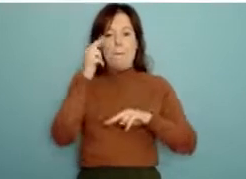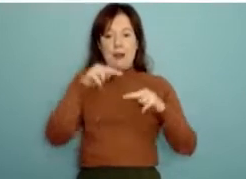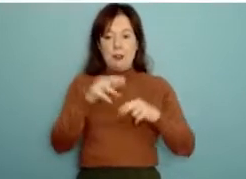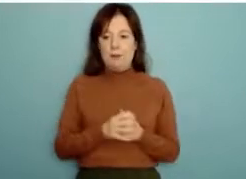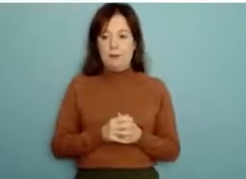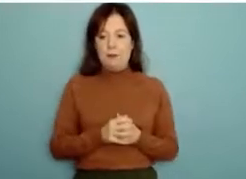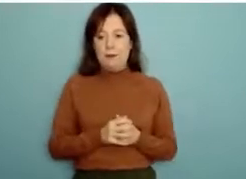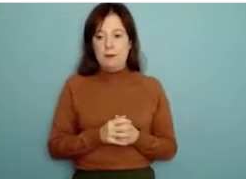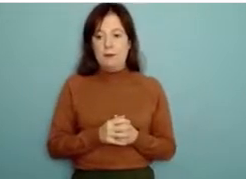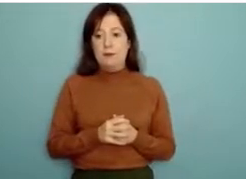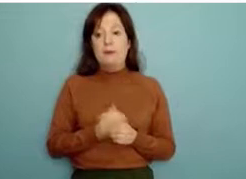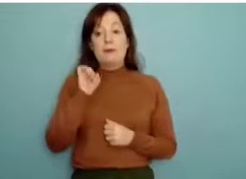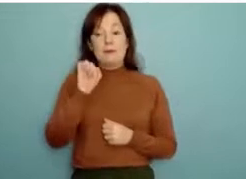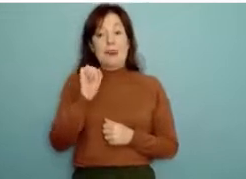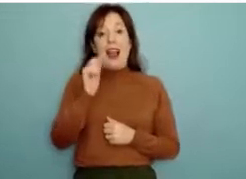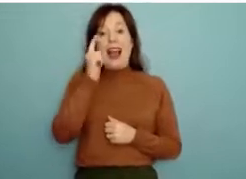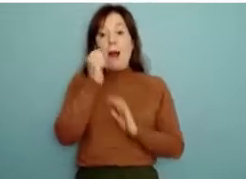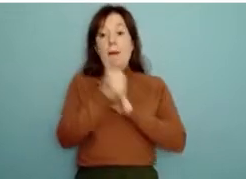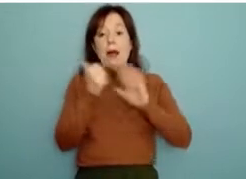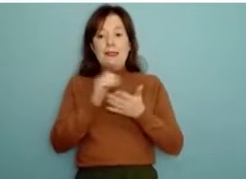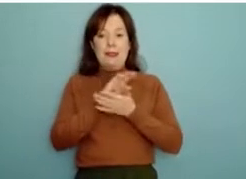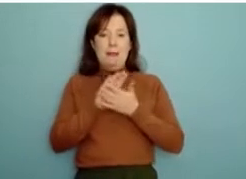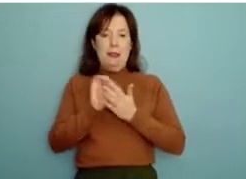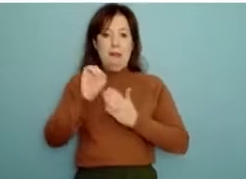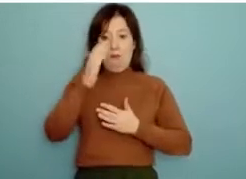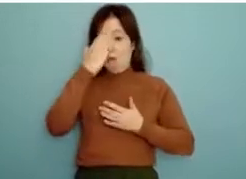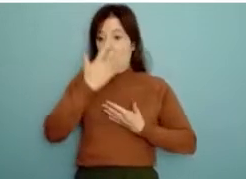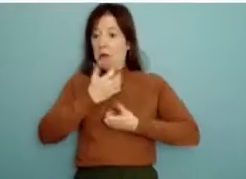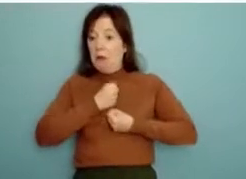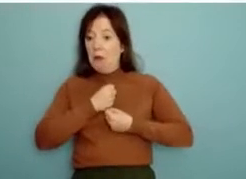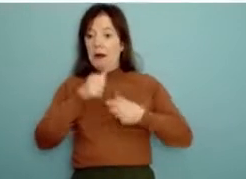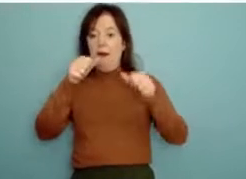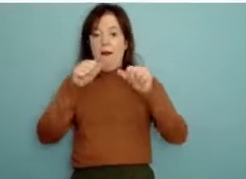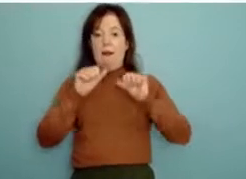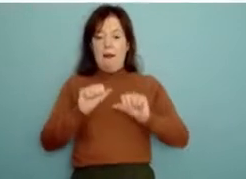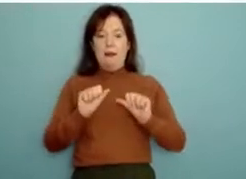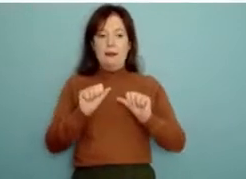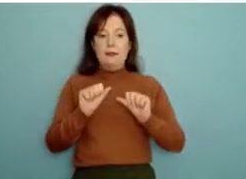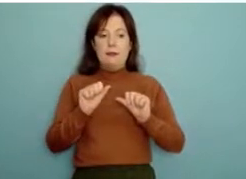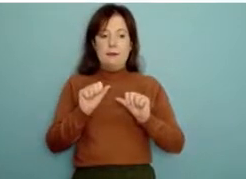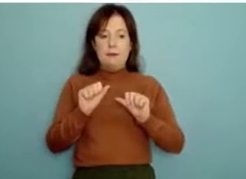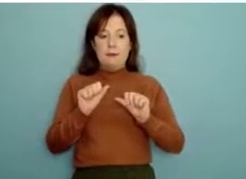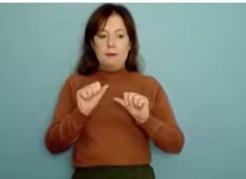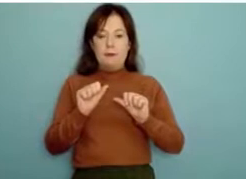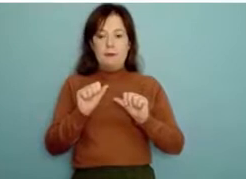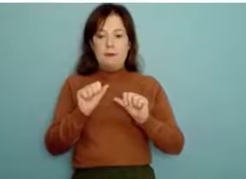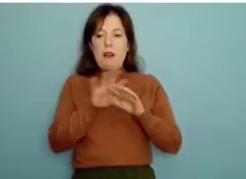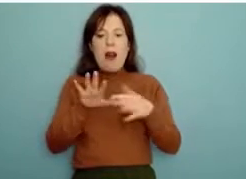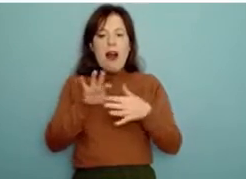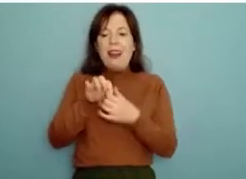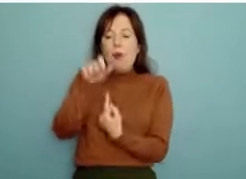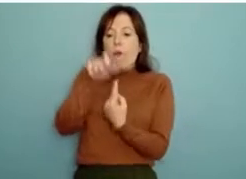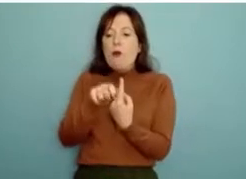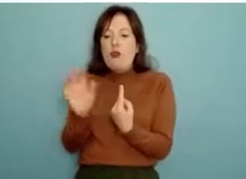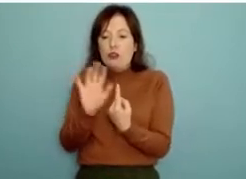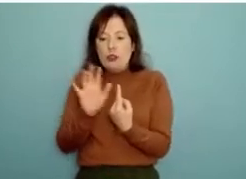and physical ability. Opportunity refers to the factors that are not attributable to the individual, but